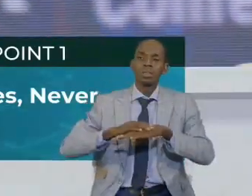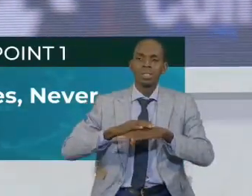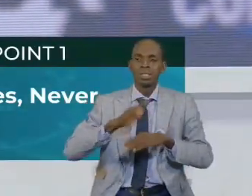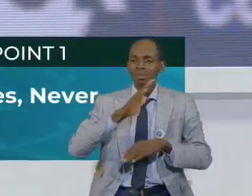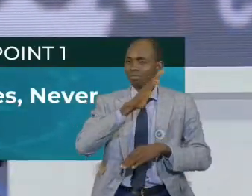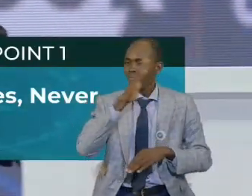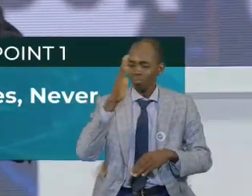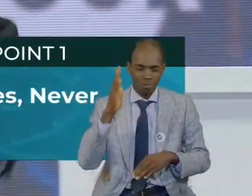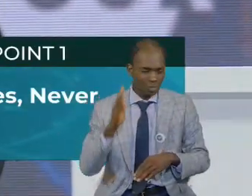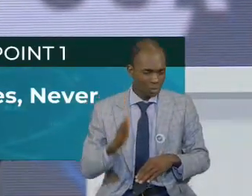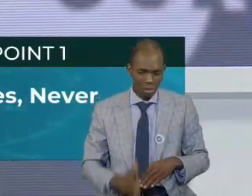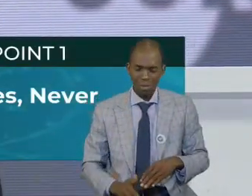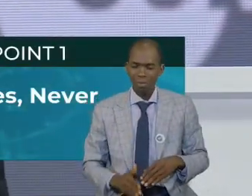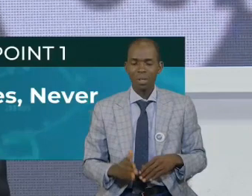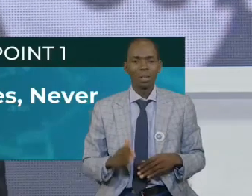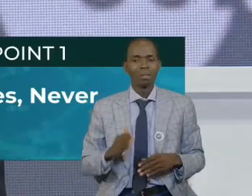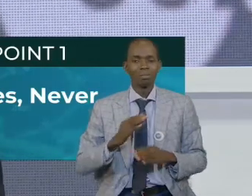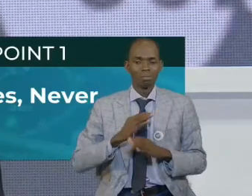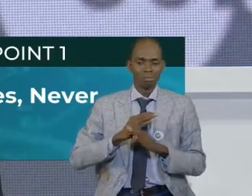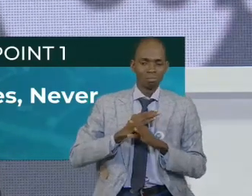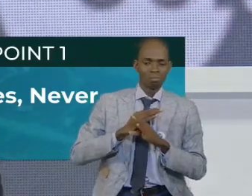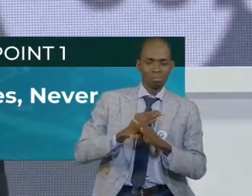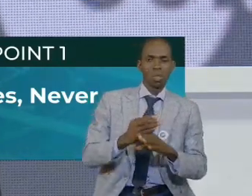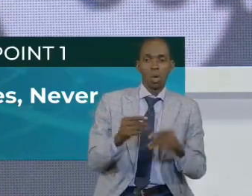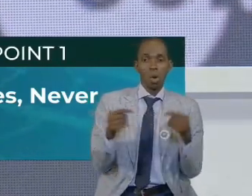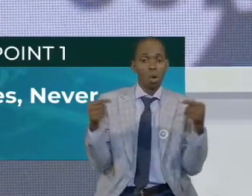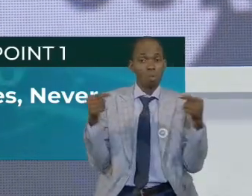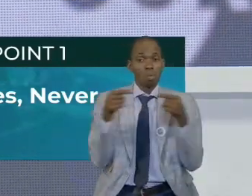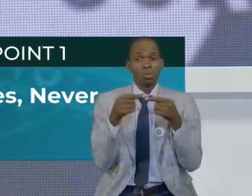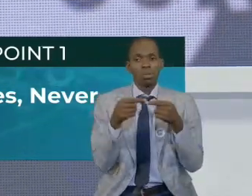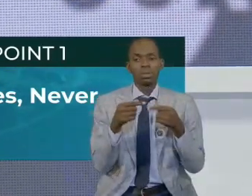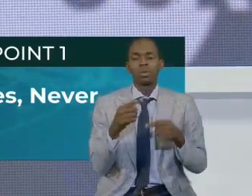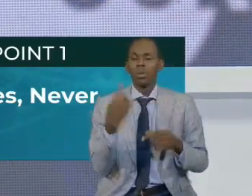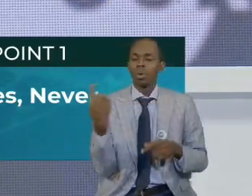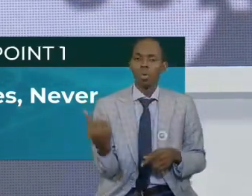never objecting, only trusting.